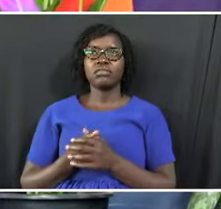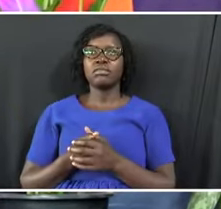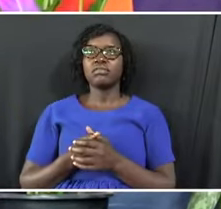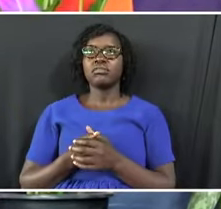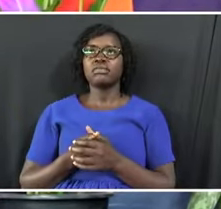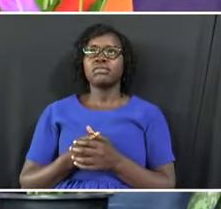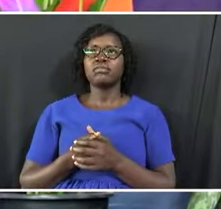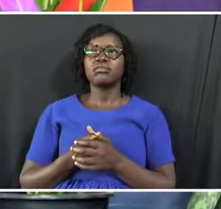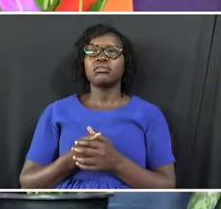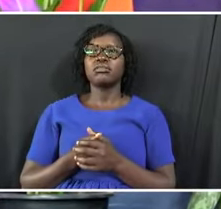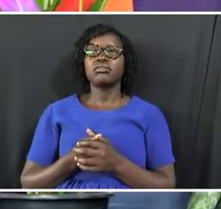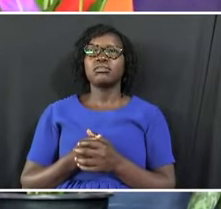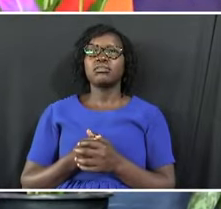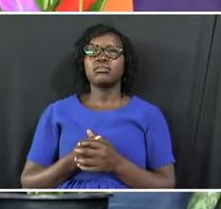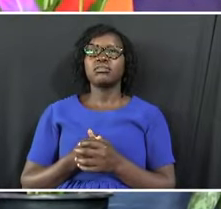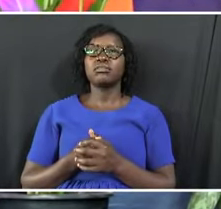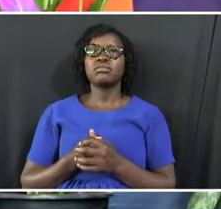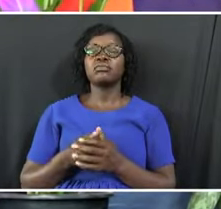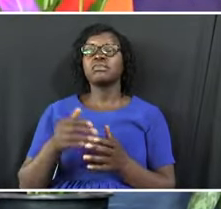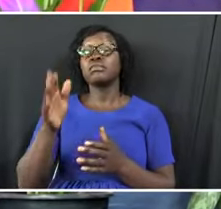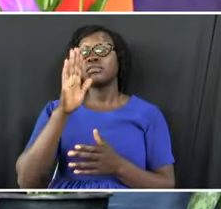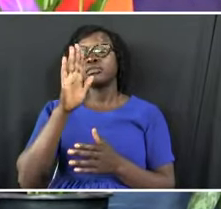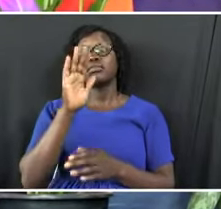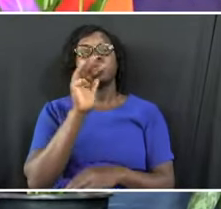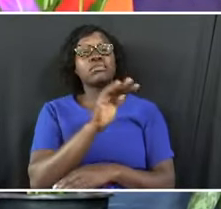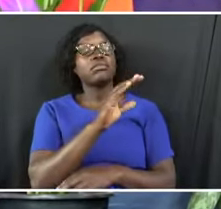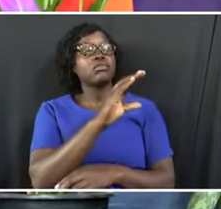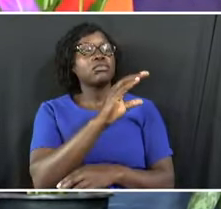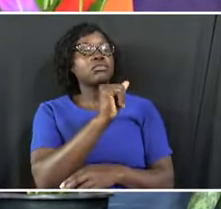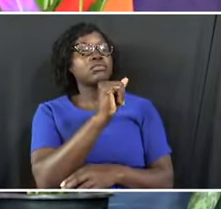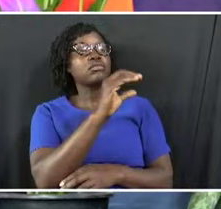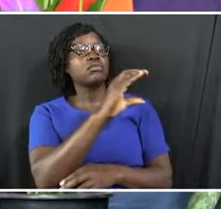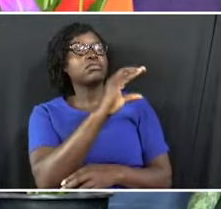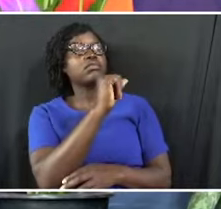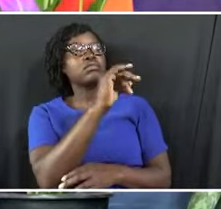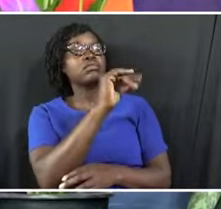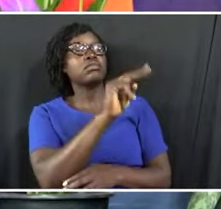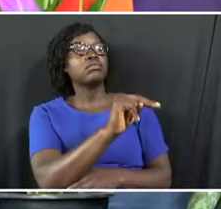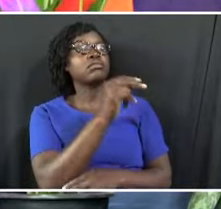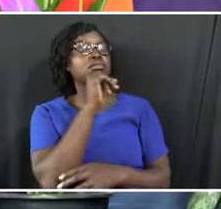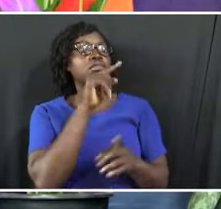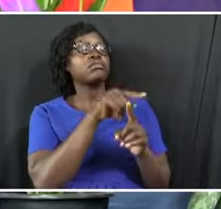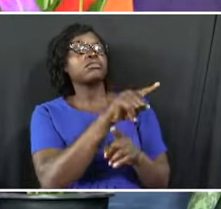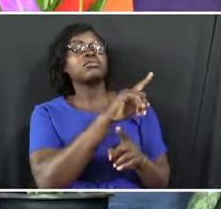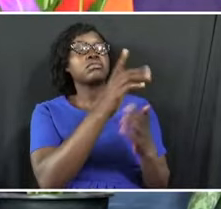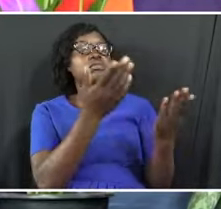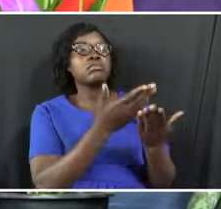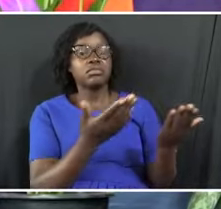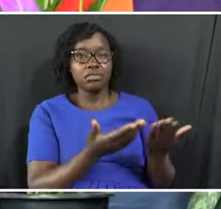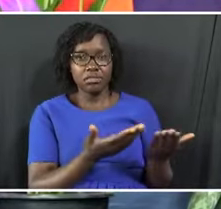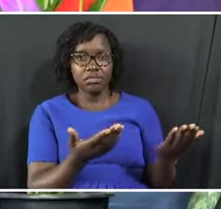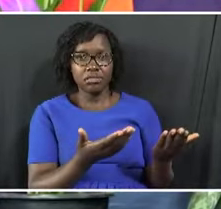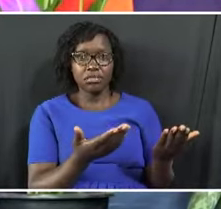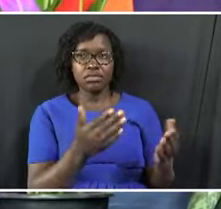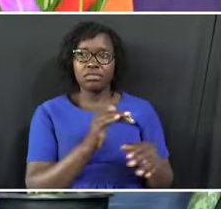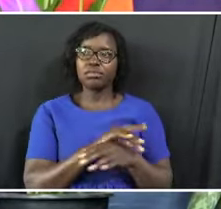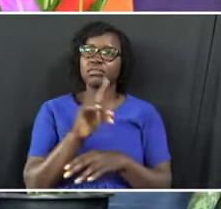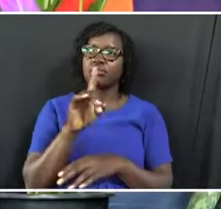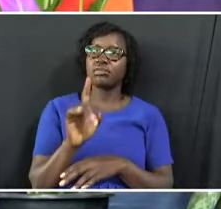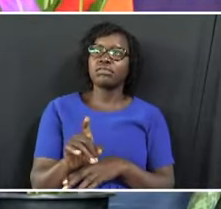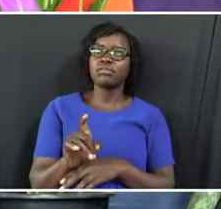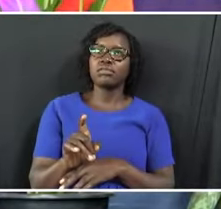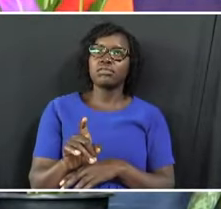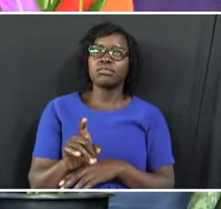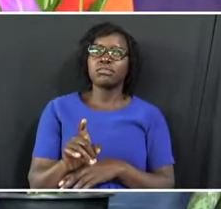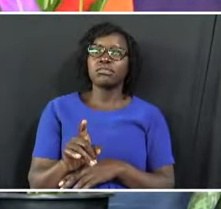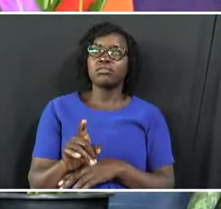God asked Cain, where is your brother? And a good question could have been,